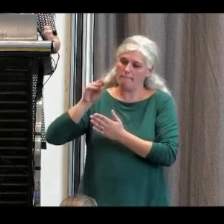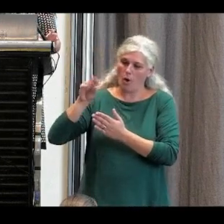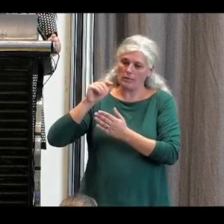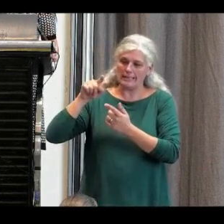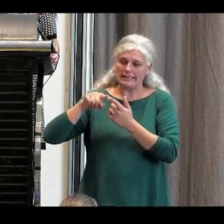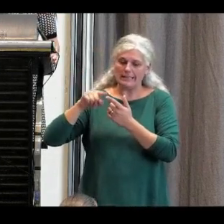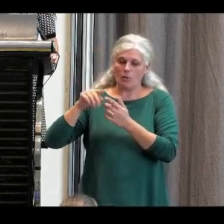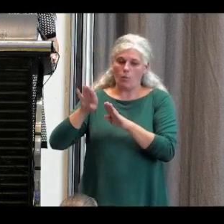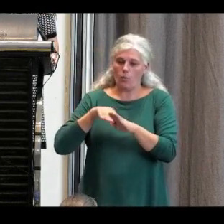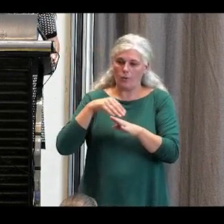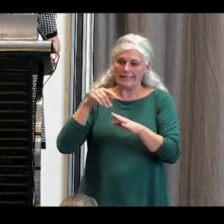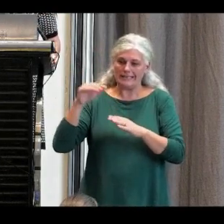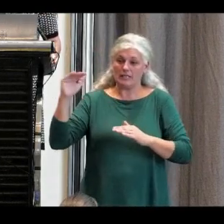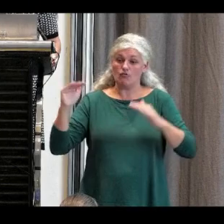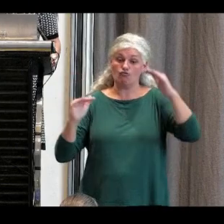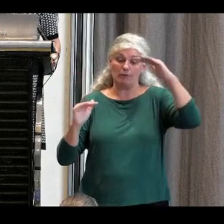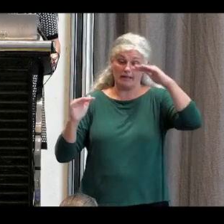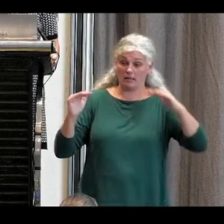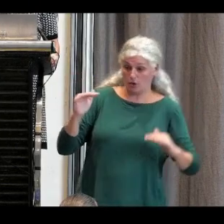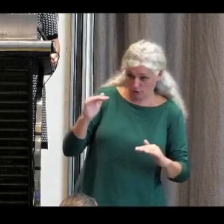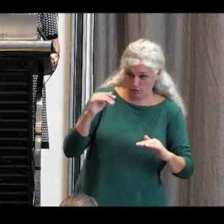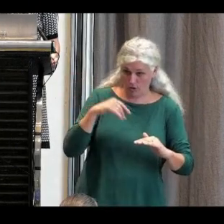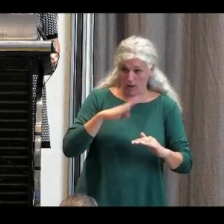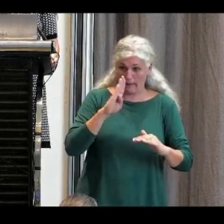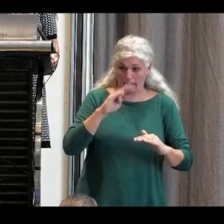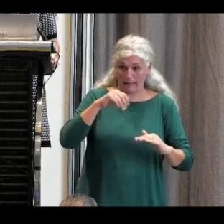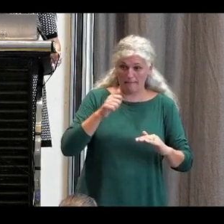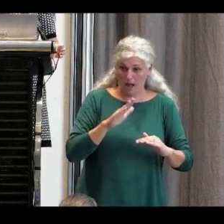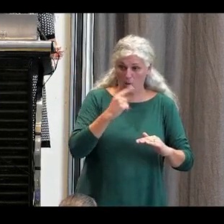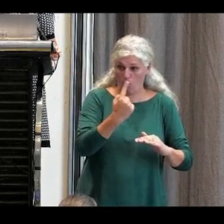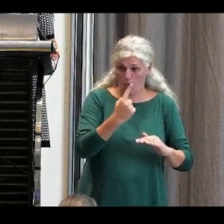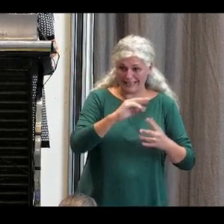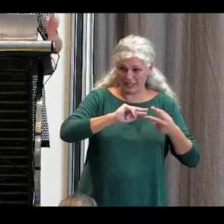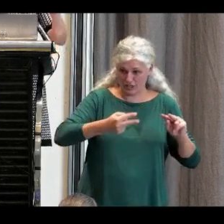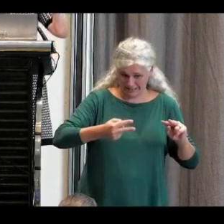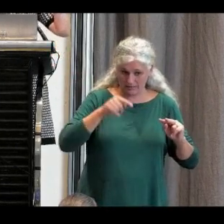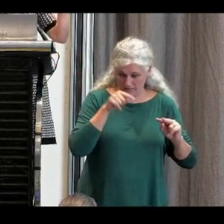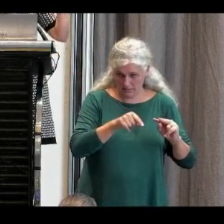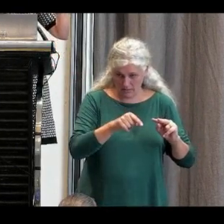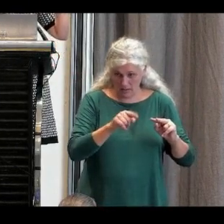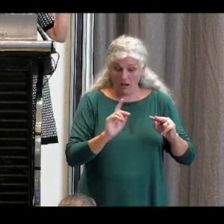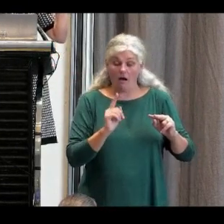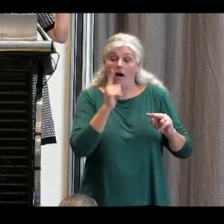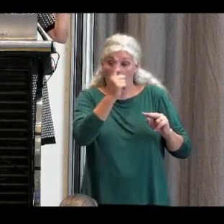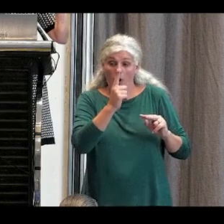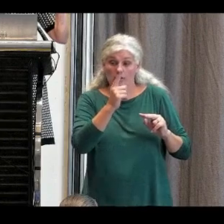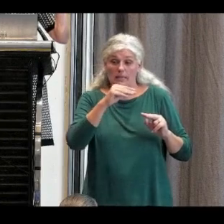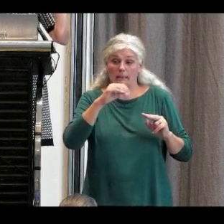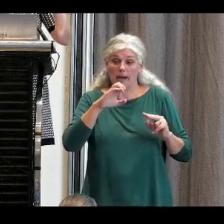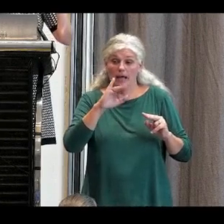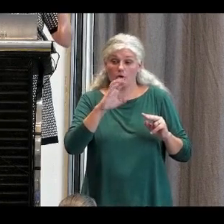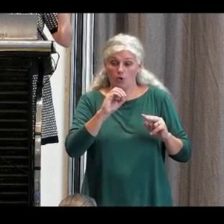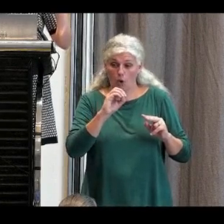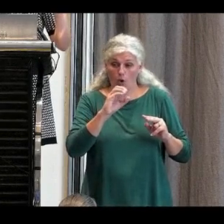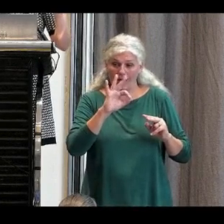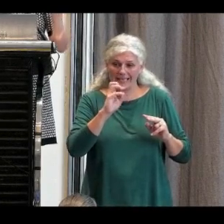lines with a reduction of the BMAL1 gene, the core clock gene, only in microglial cells.